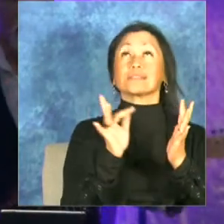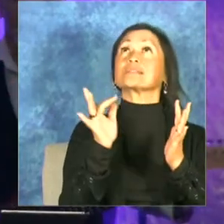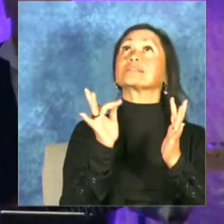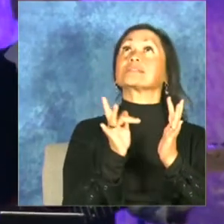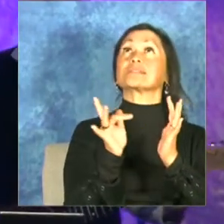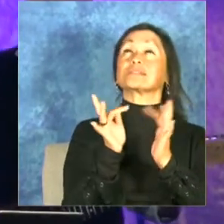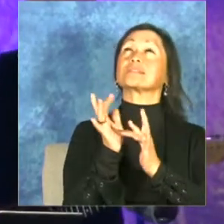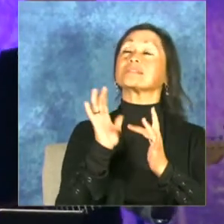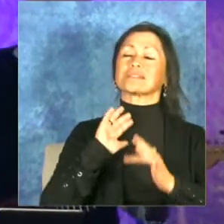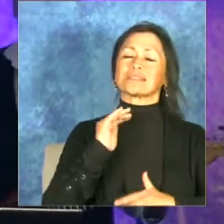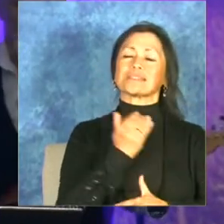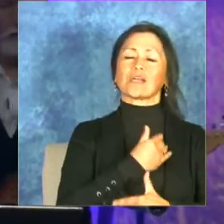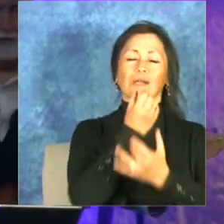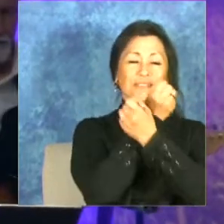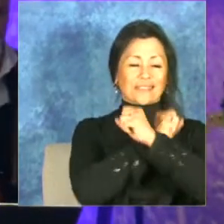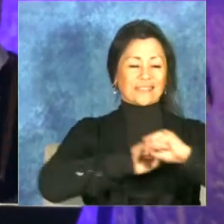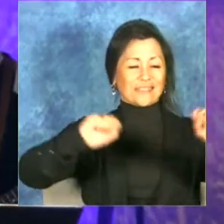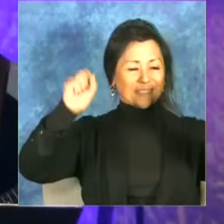Jesus our